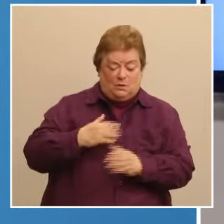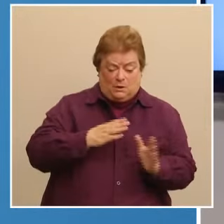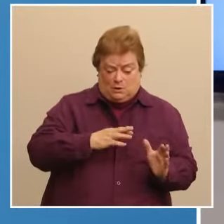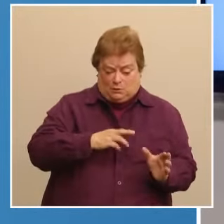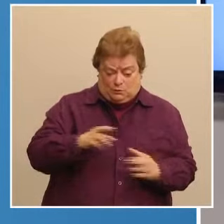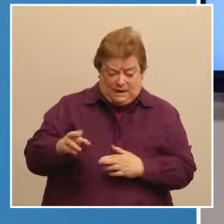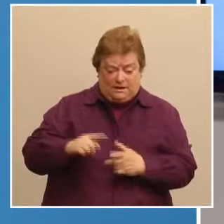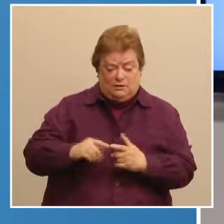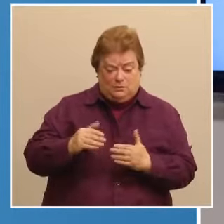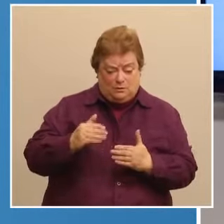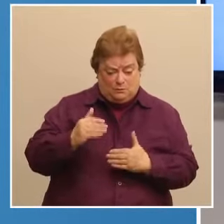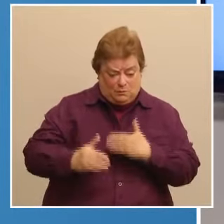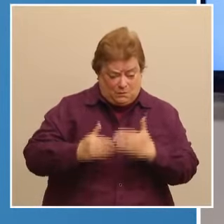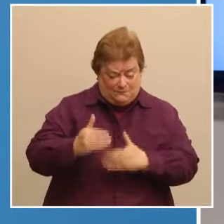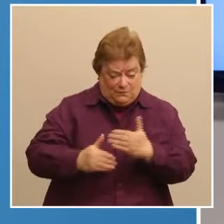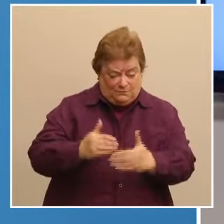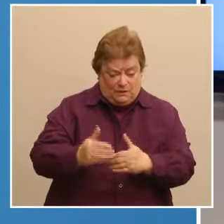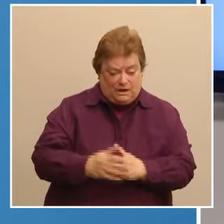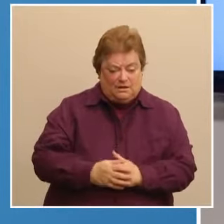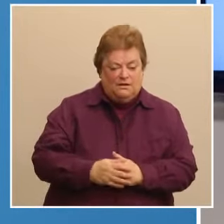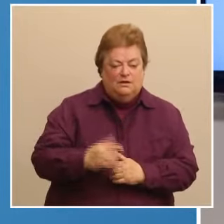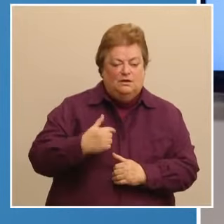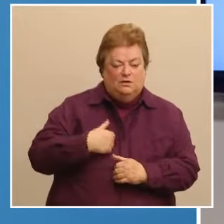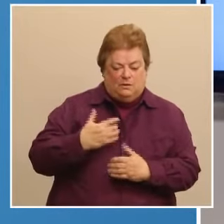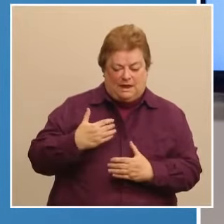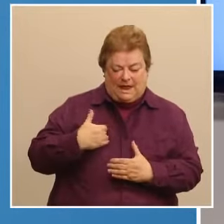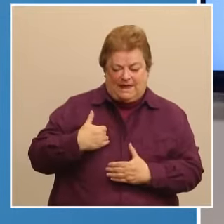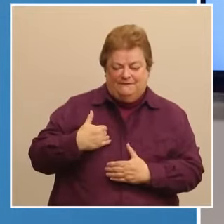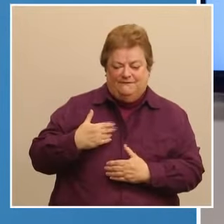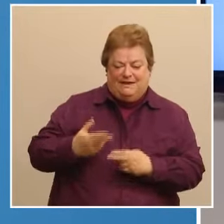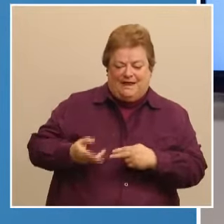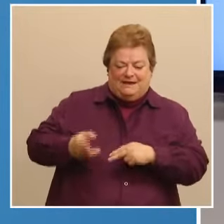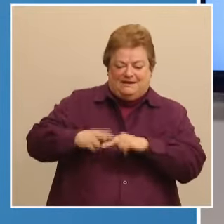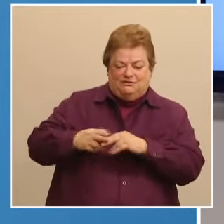forward, and we have on reserve additional help if we need it.